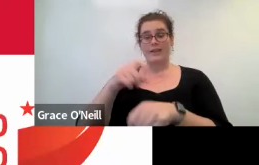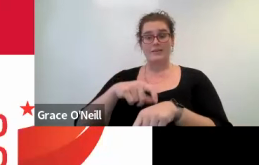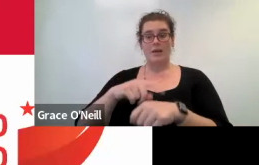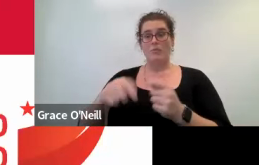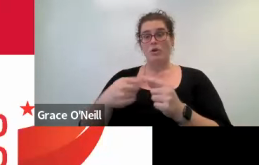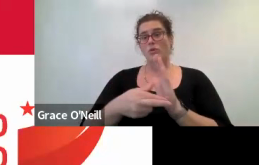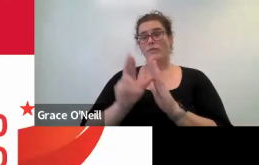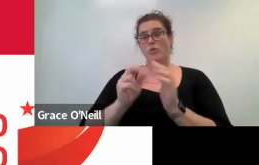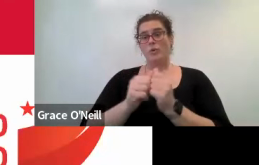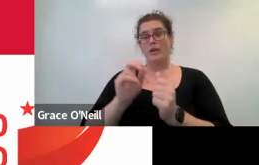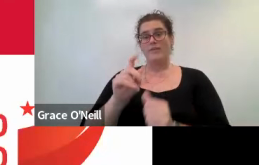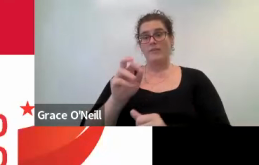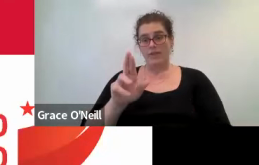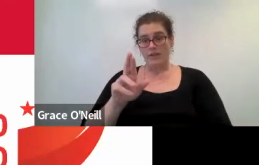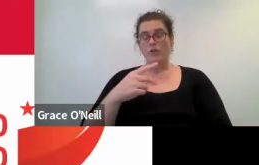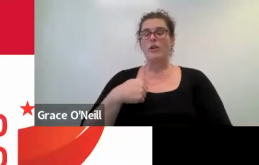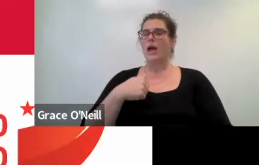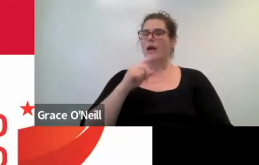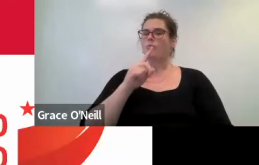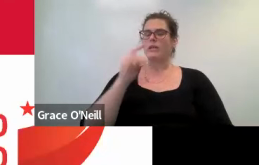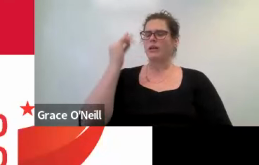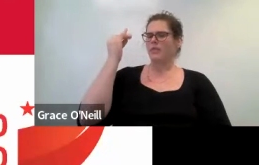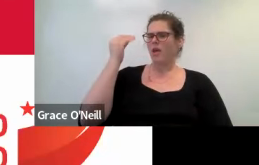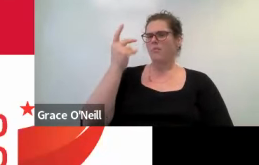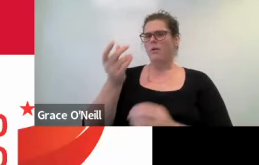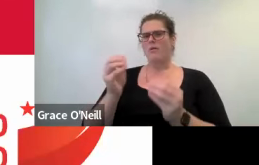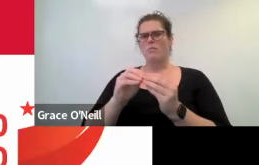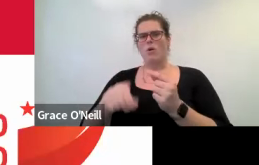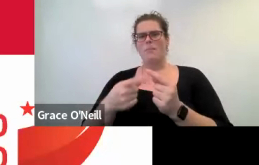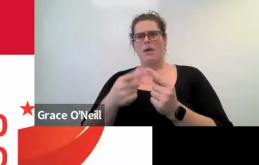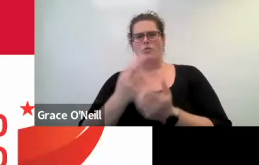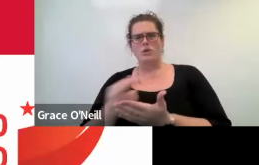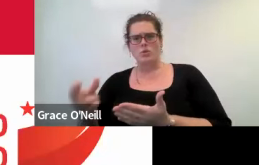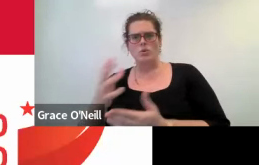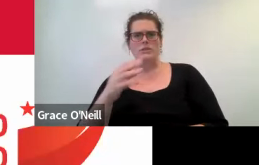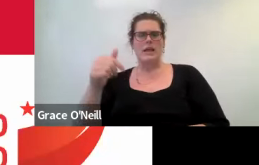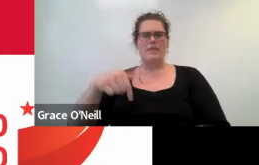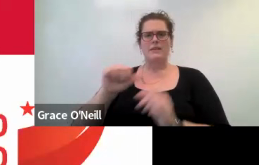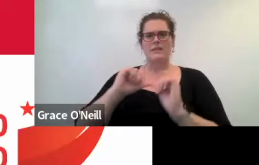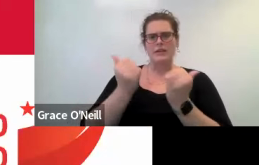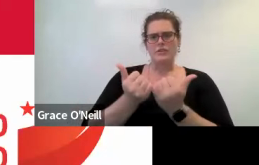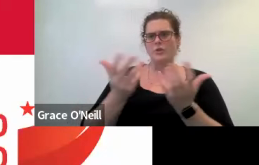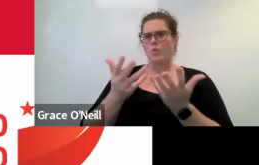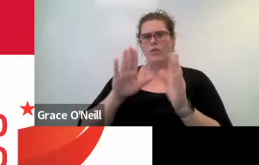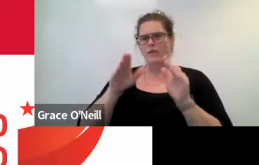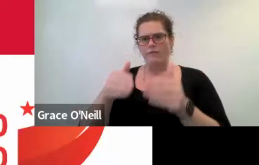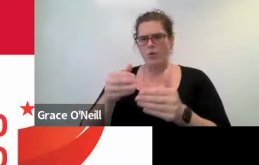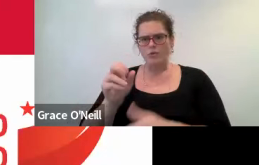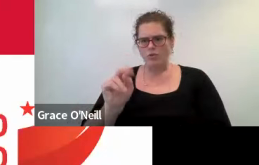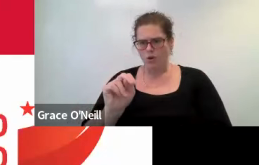really thought more about what our resources as this agency was focused on. And